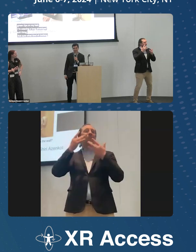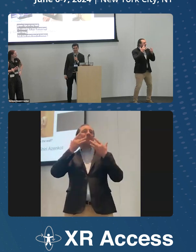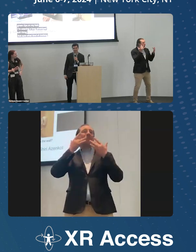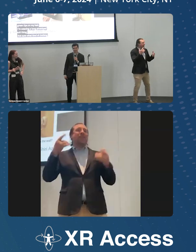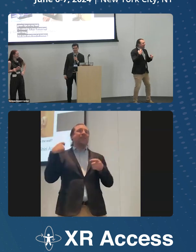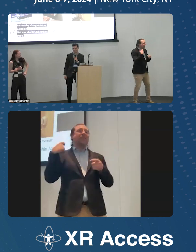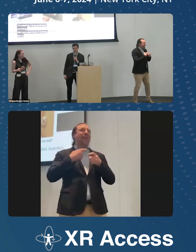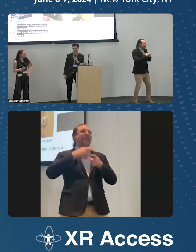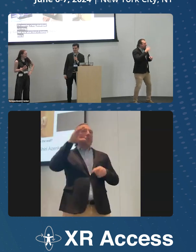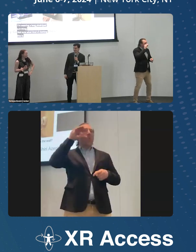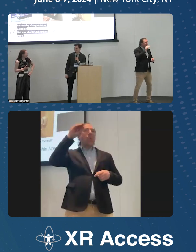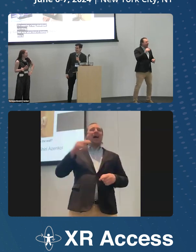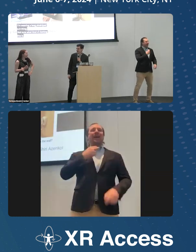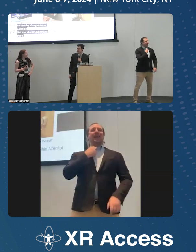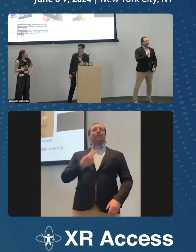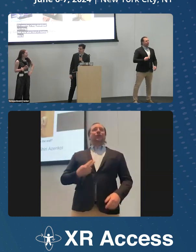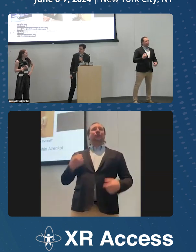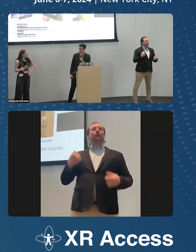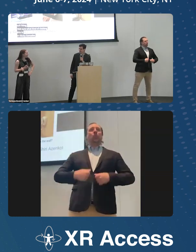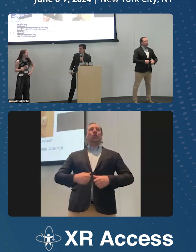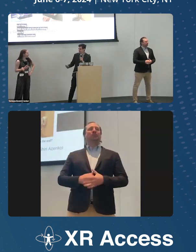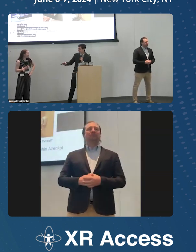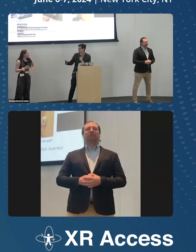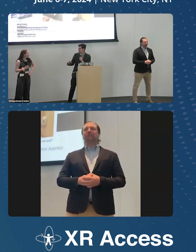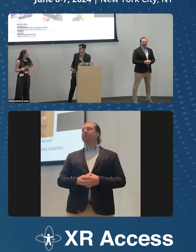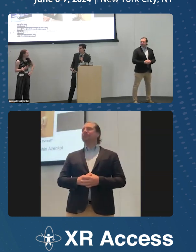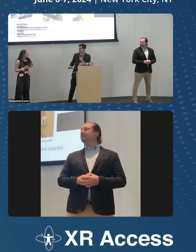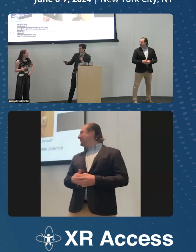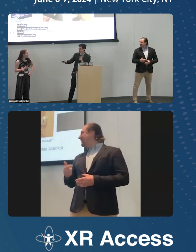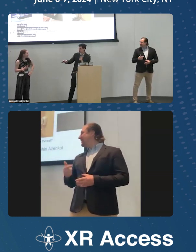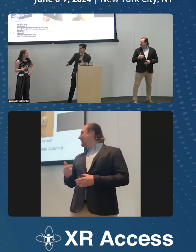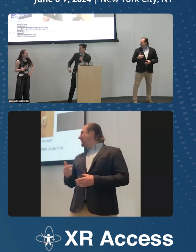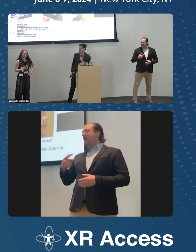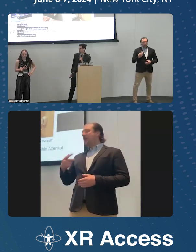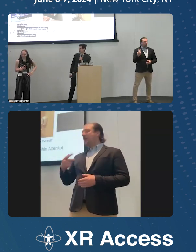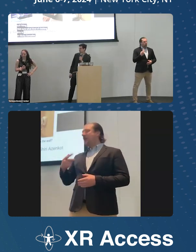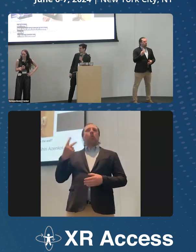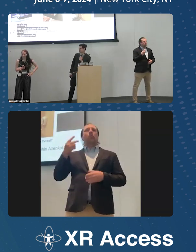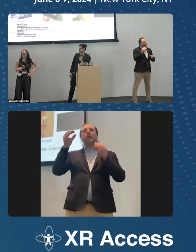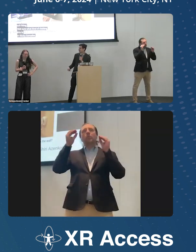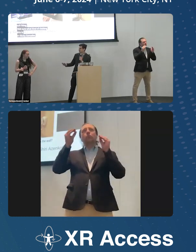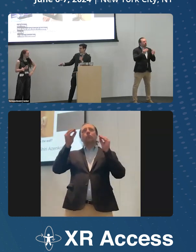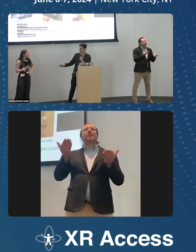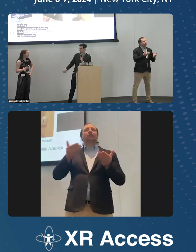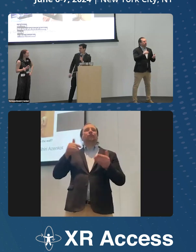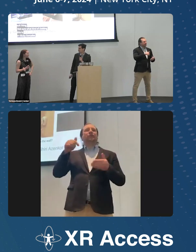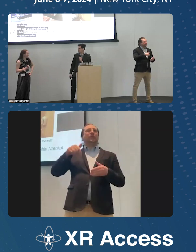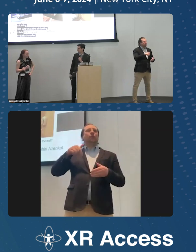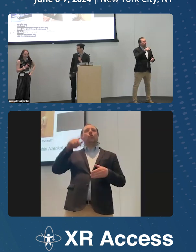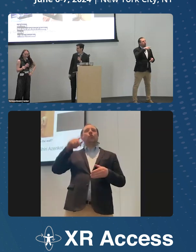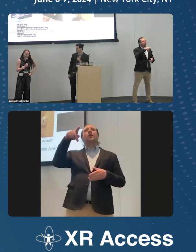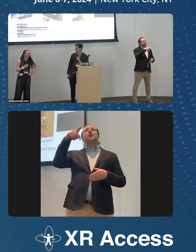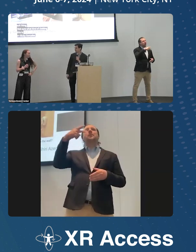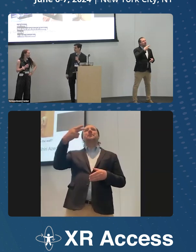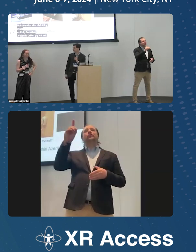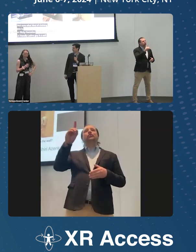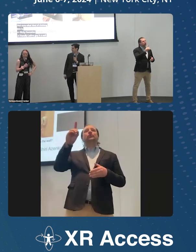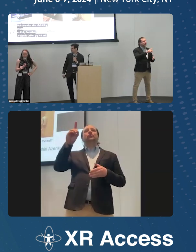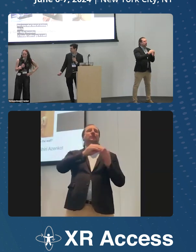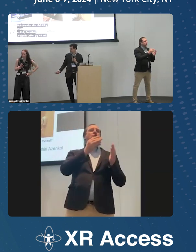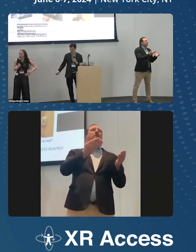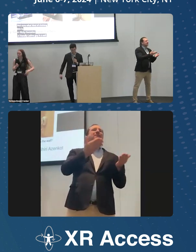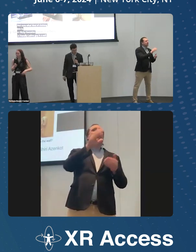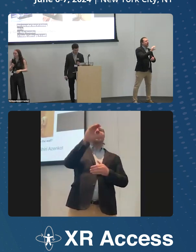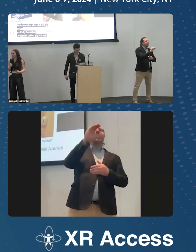guy in a suit. And we are both Professor Shiri Asenkod's PhD students at Cornell.